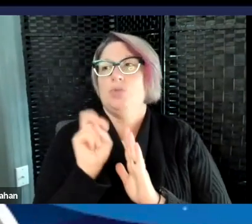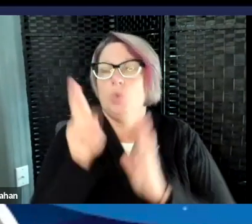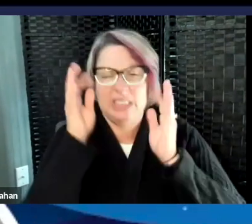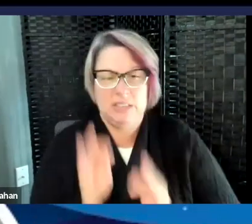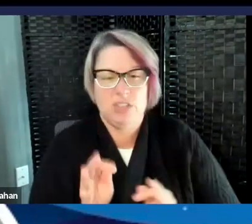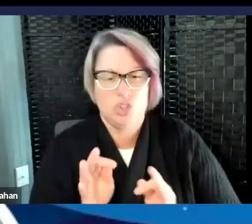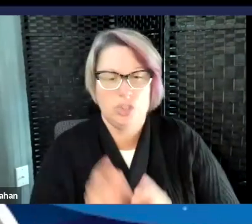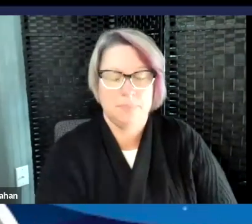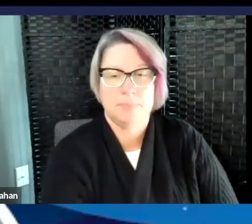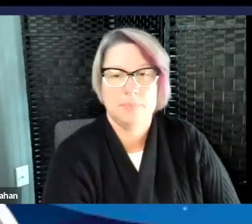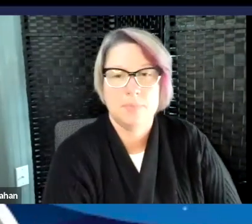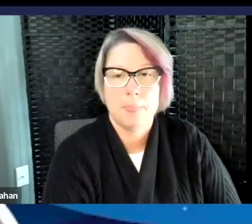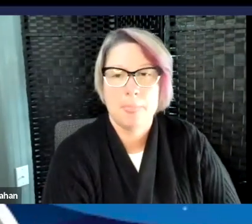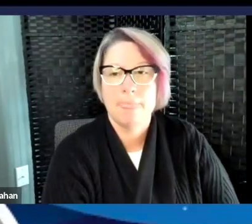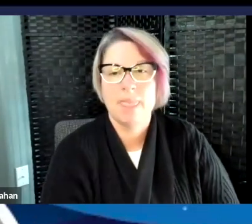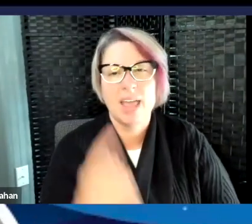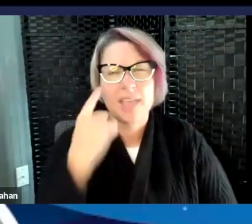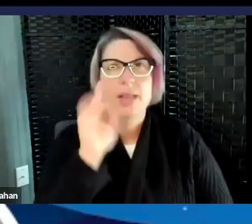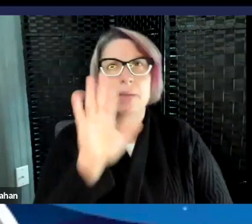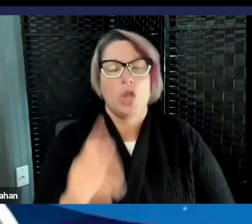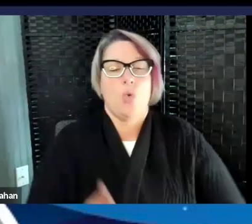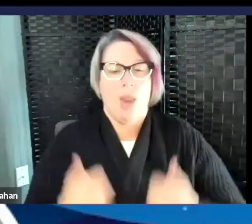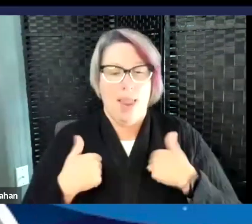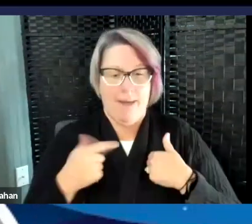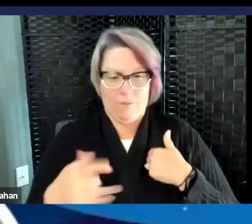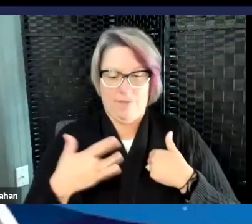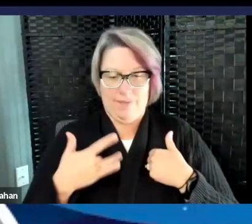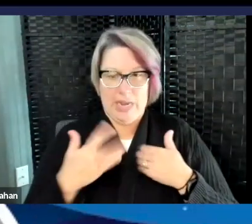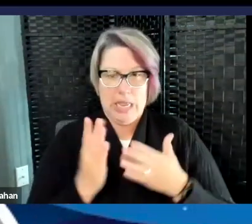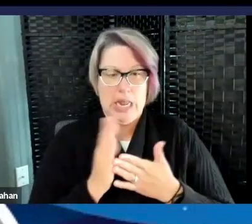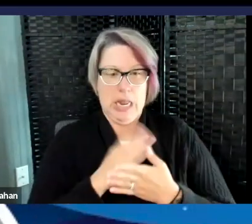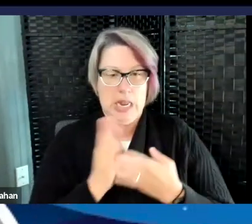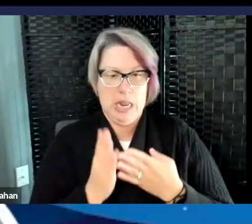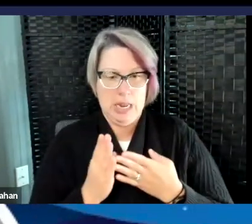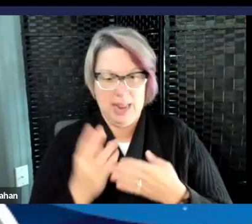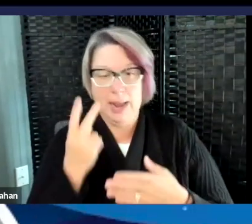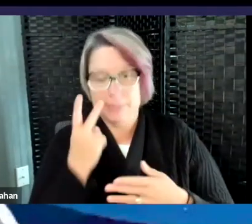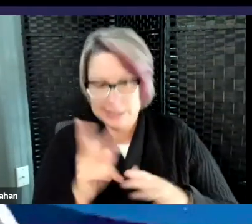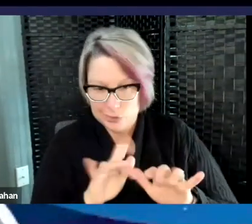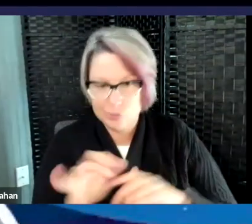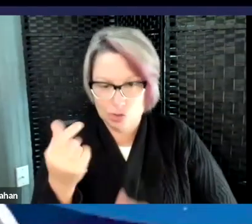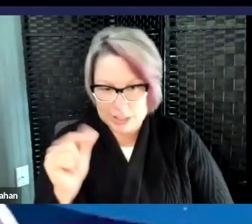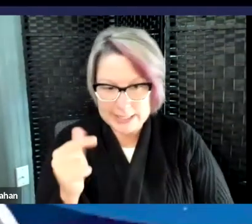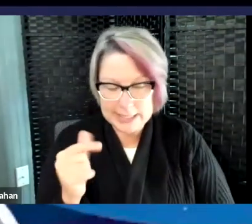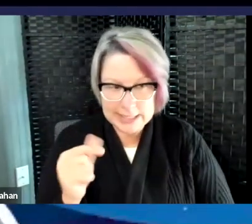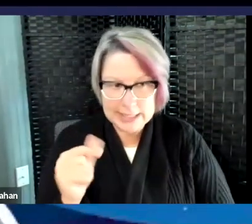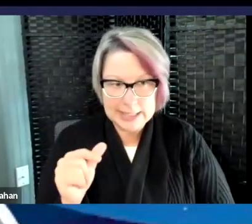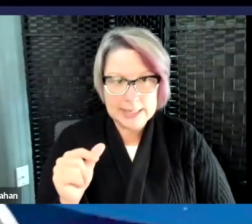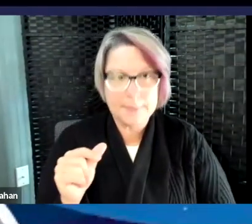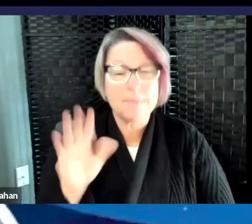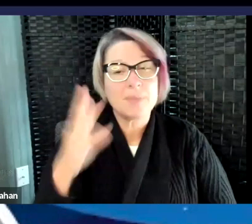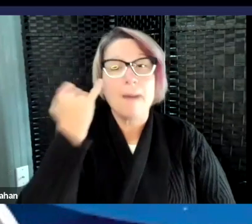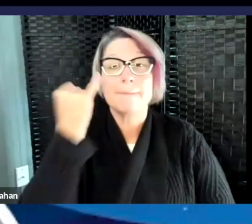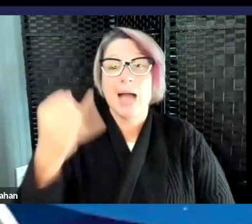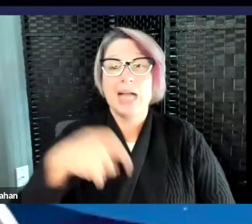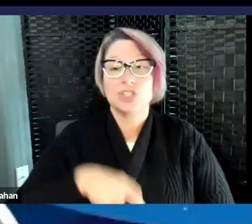Think about your life. Think about when you've felt those feelings. Okay. And I'm already seeing you guys type green. Yeah. Imagine a time when you were in the